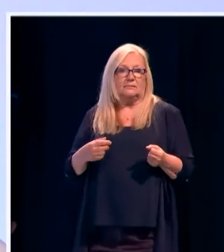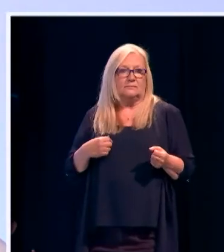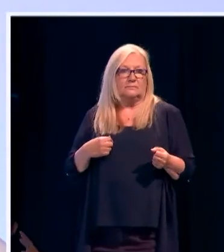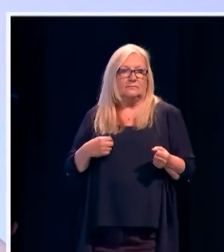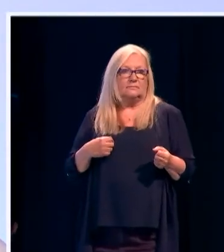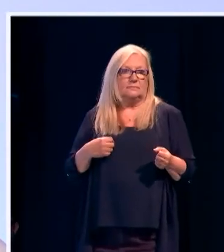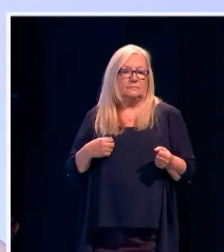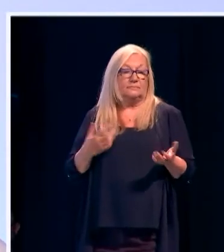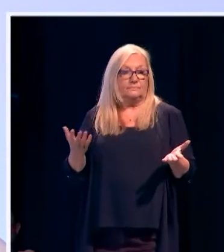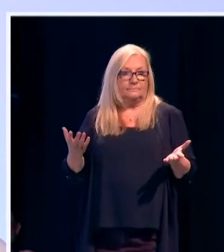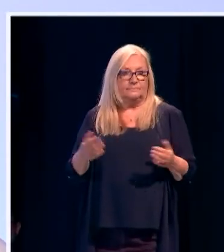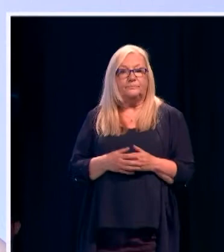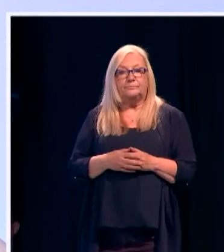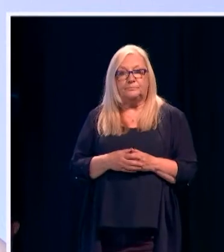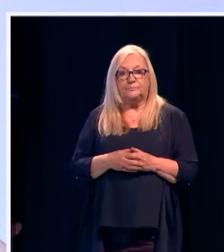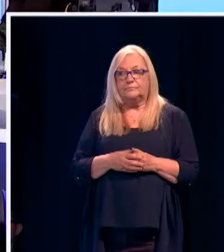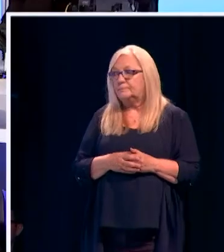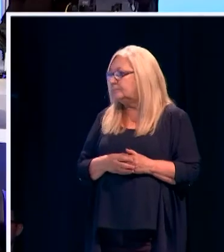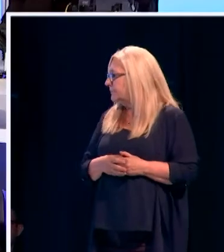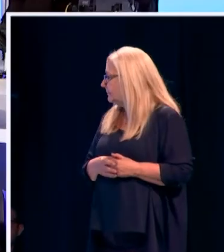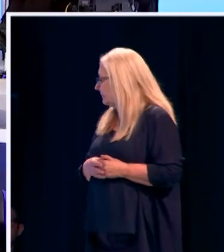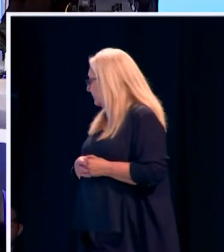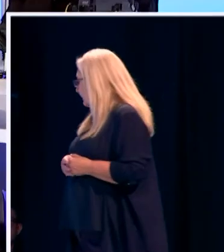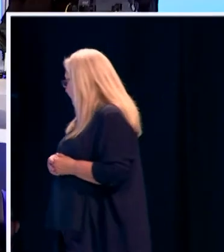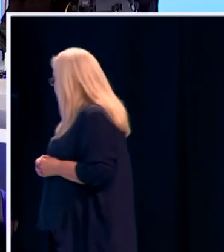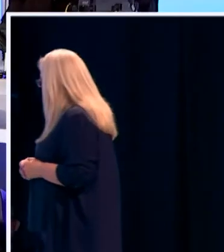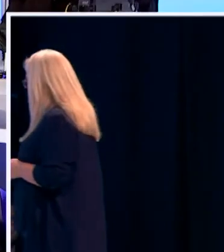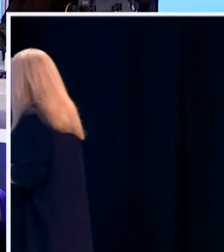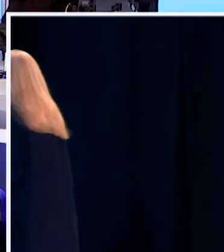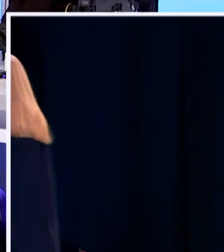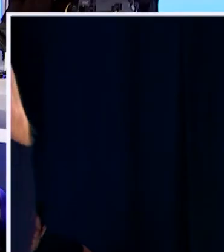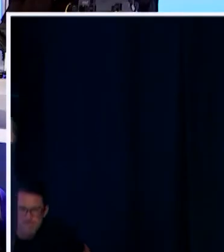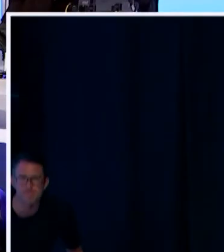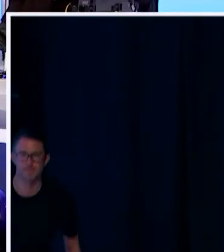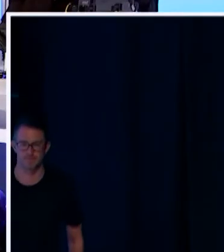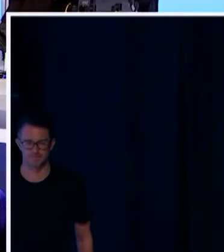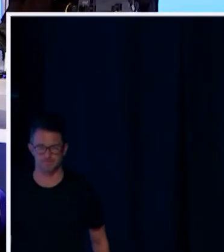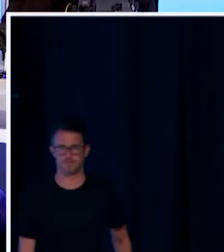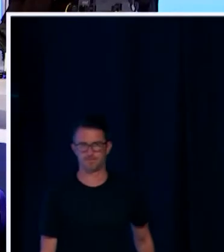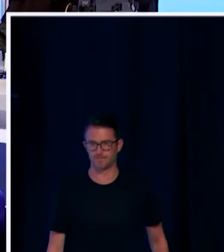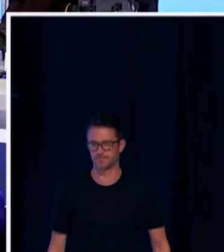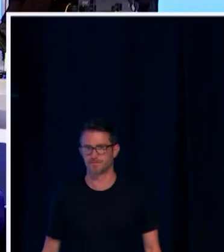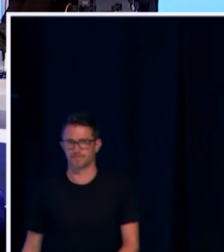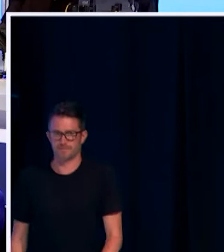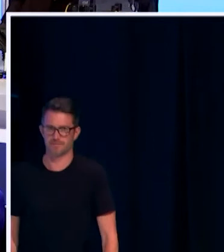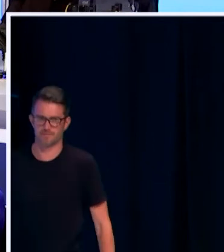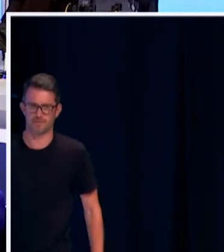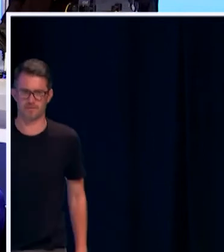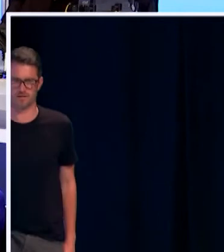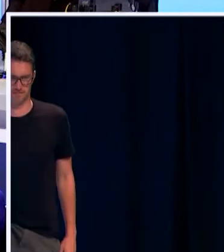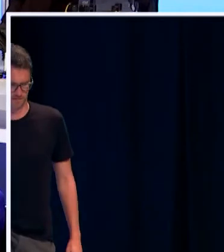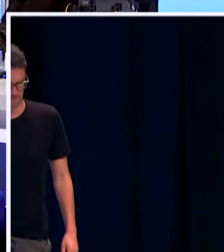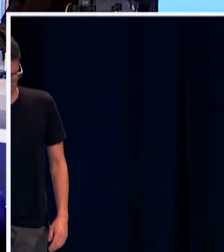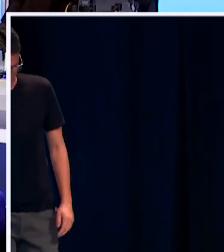to go on the original course. Okay, thank you. Michele? Yes, I was